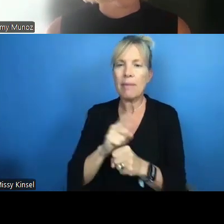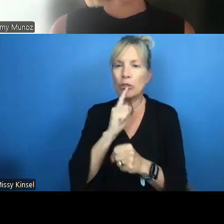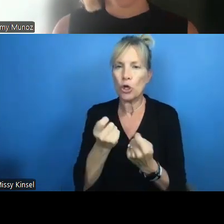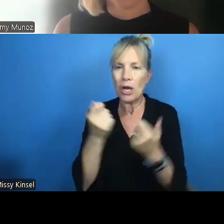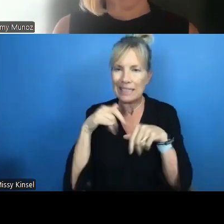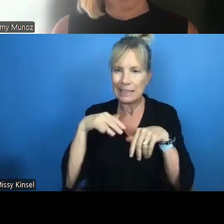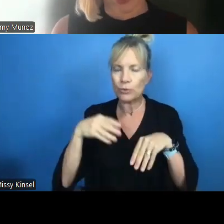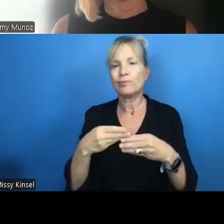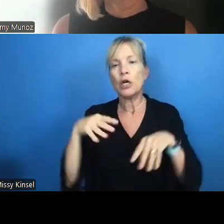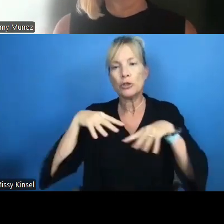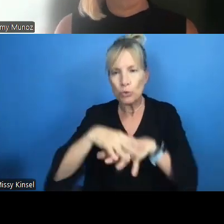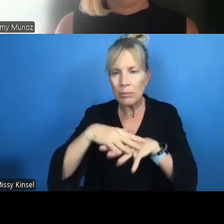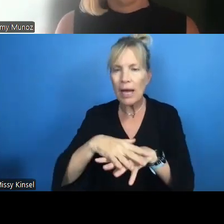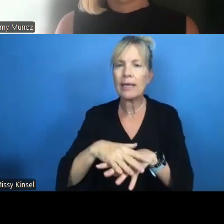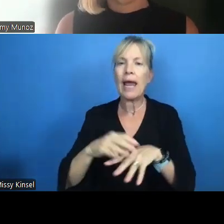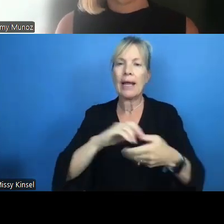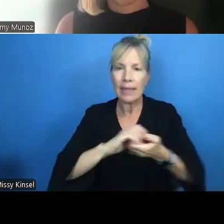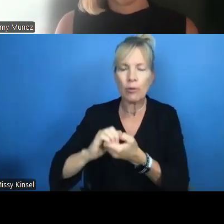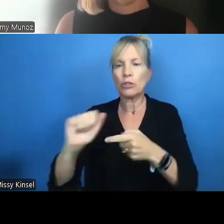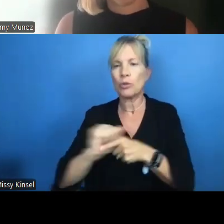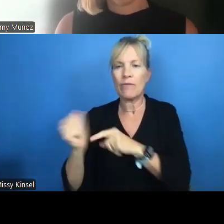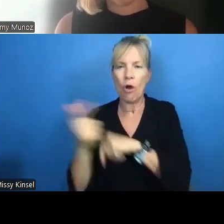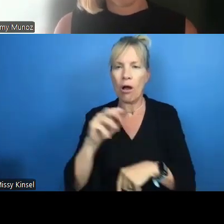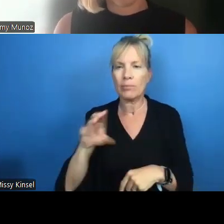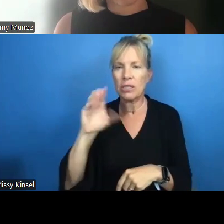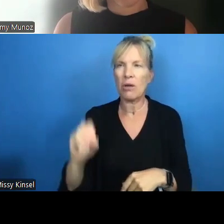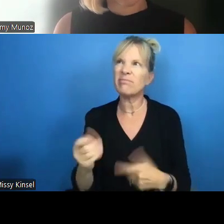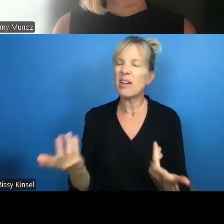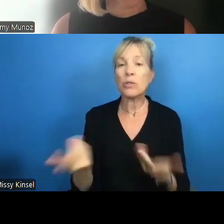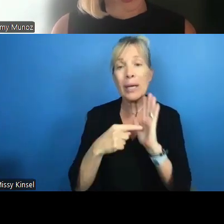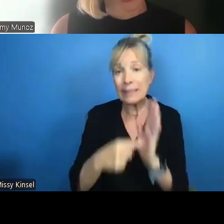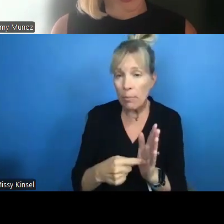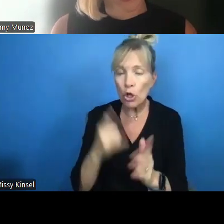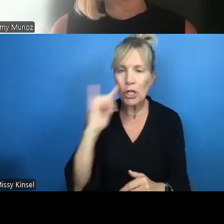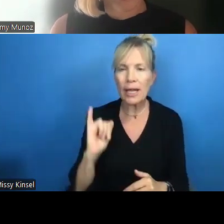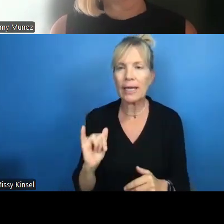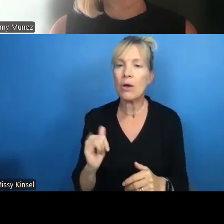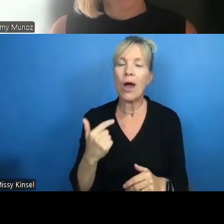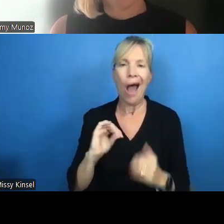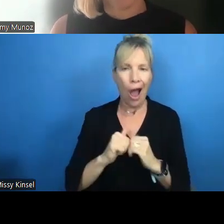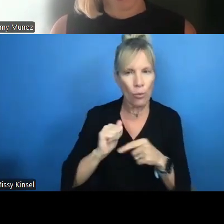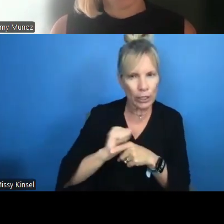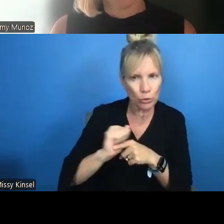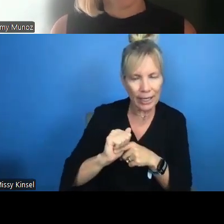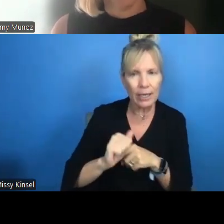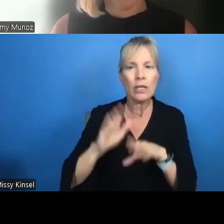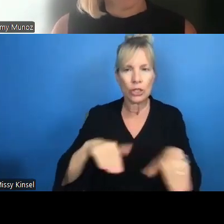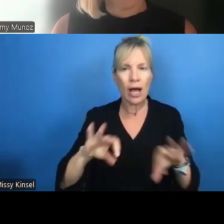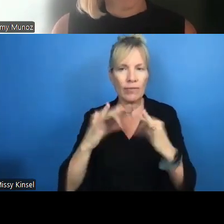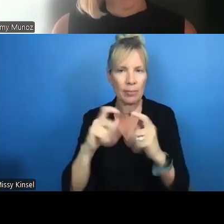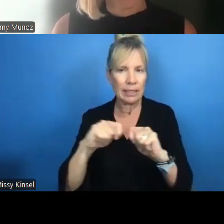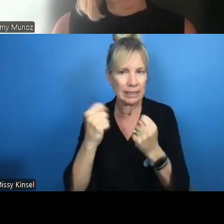standardized training across all MCOs. So an example of this would be our process for training our child and family